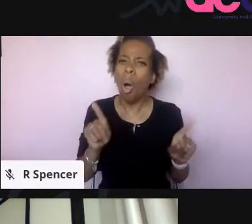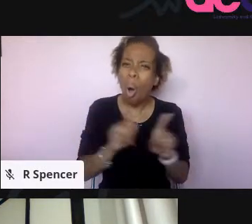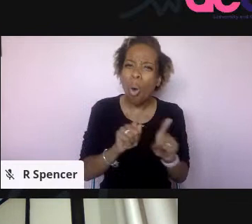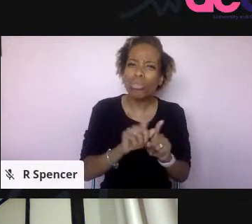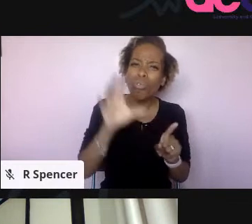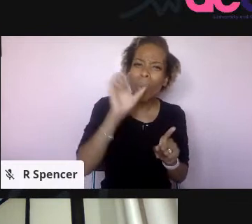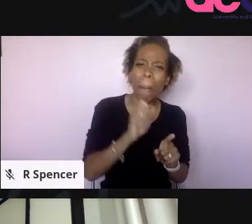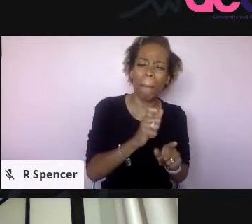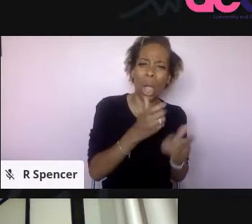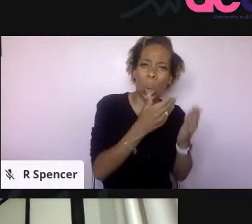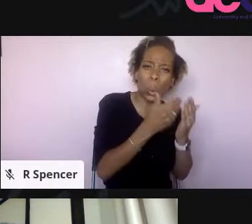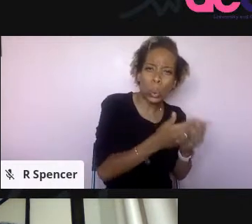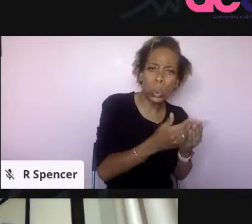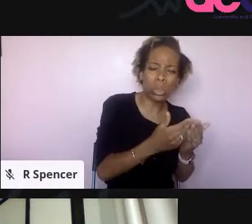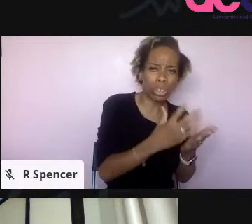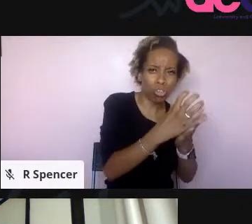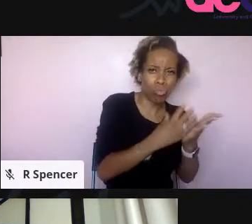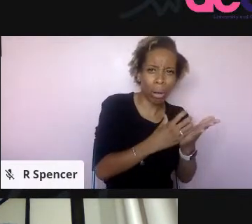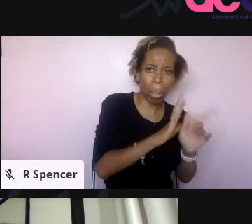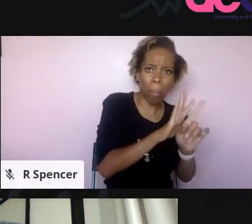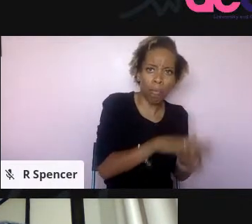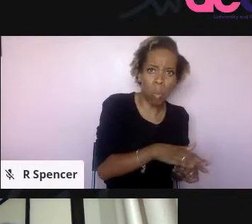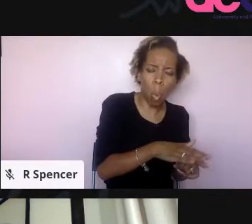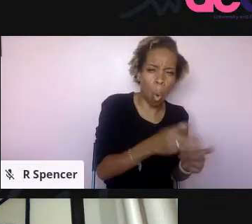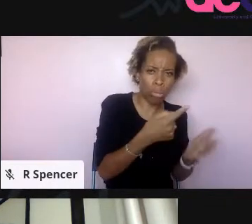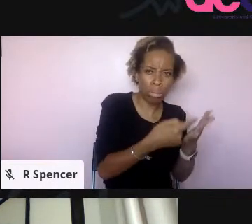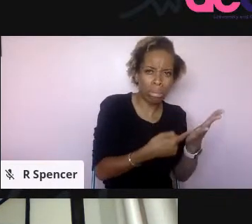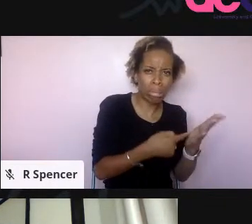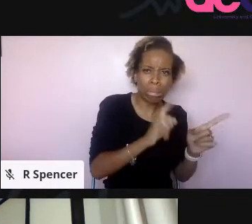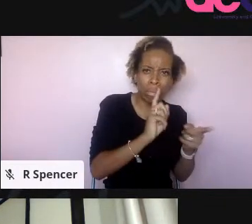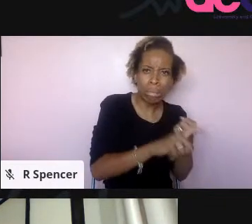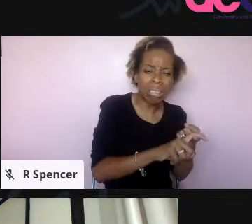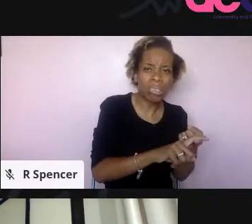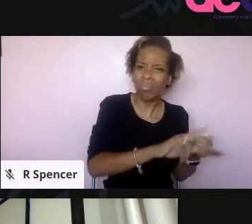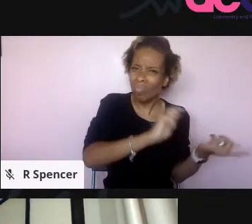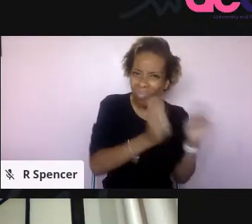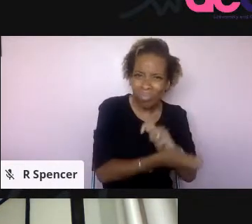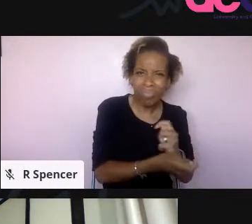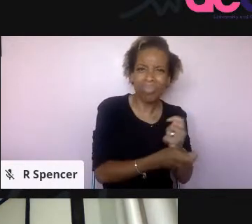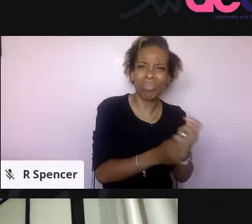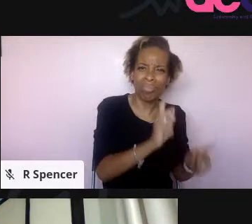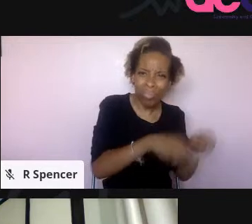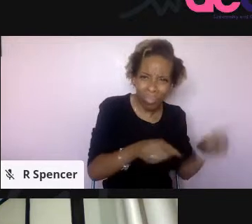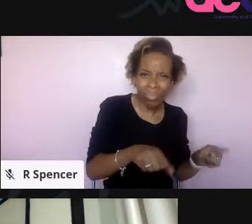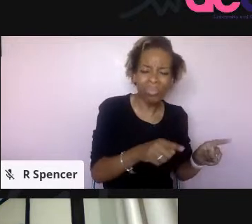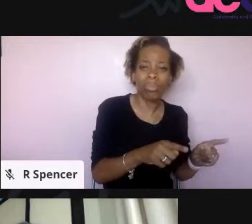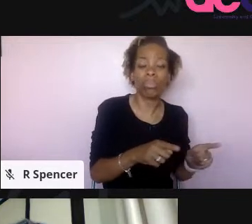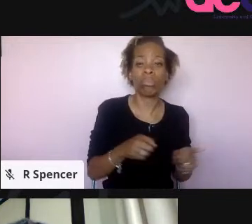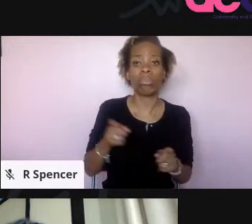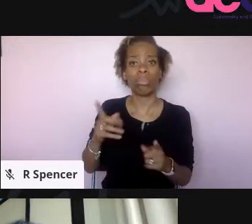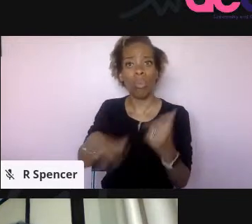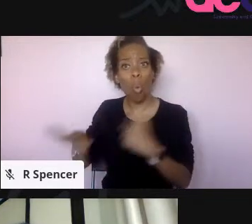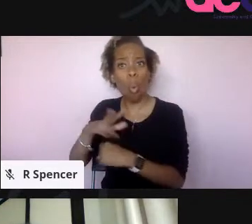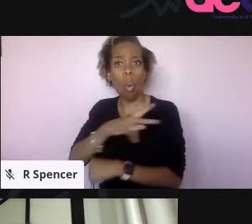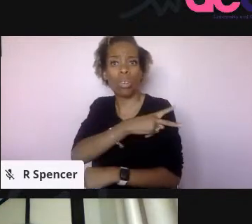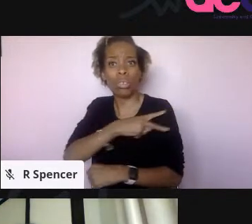about the staff as a whole staff, what that means, whether it's the person at reception, whether it's the